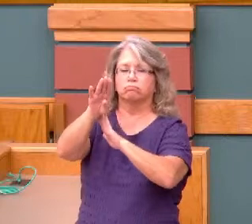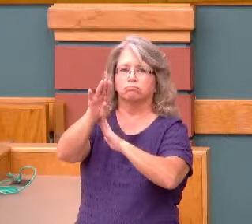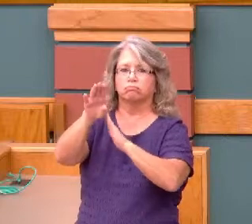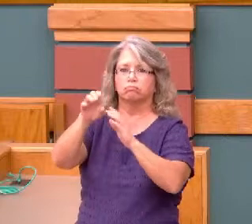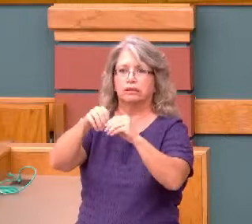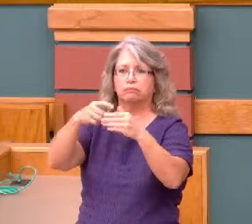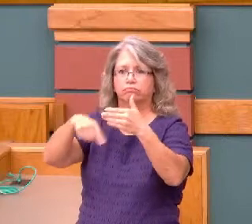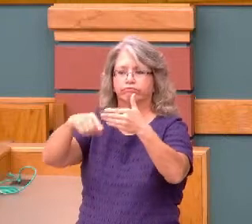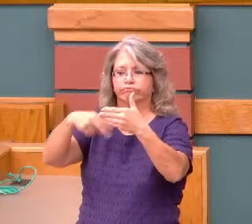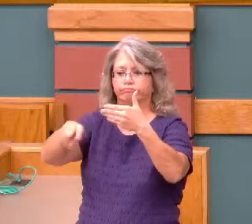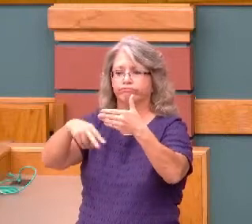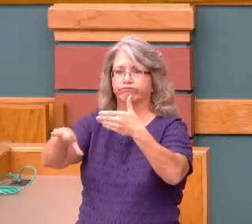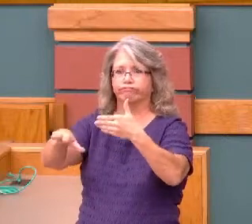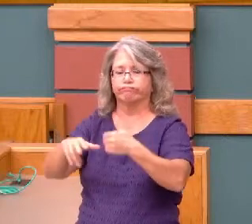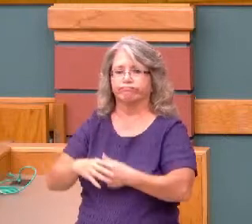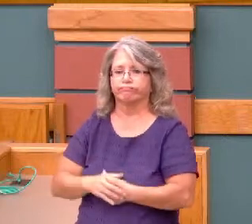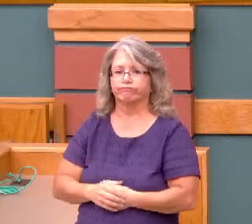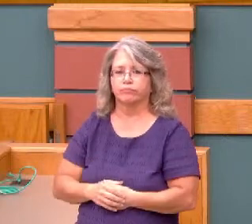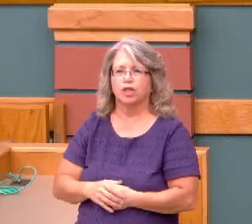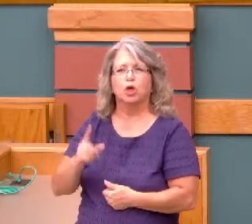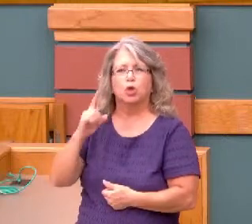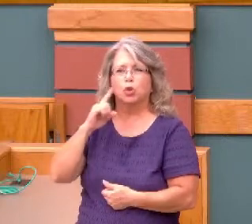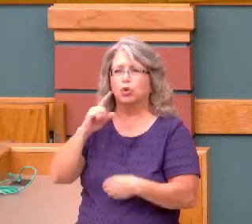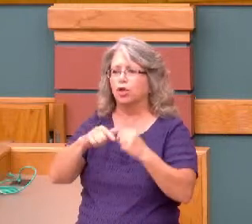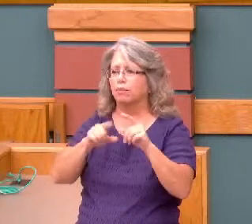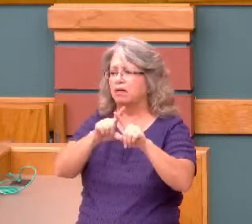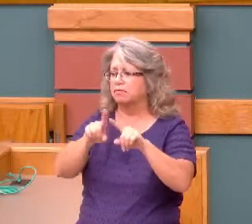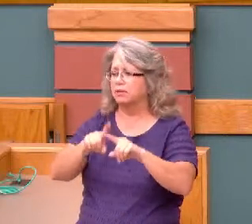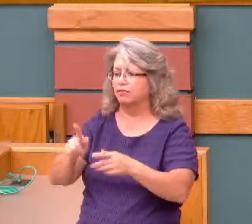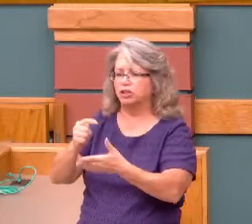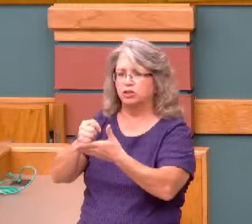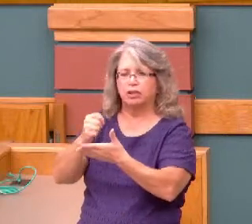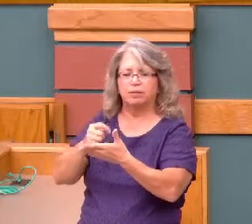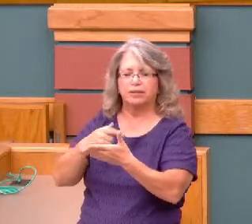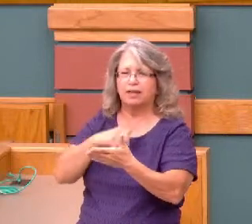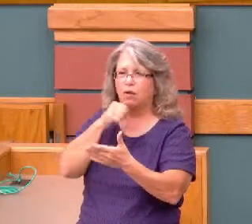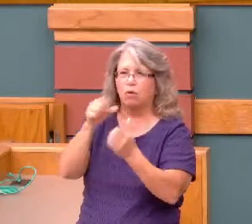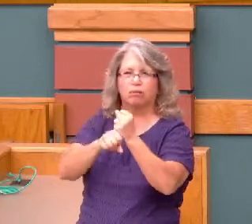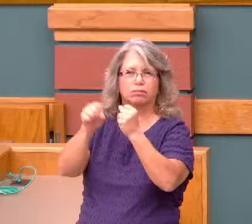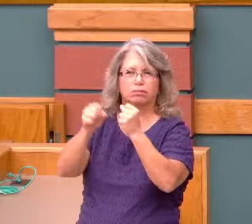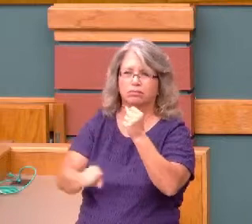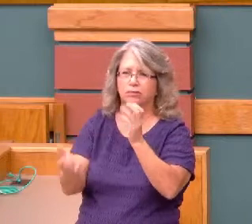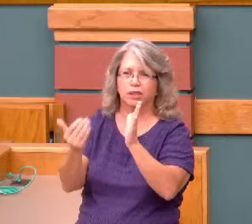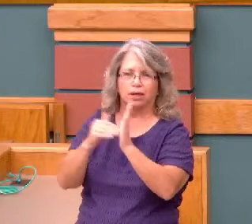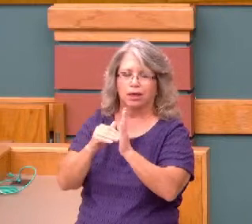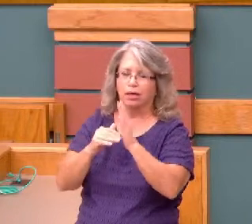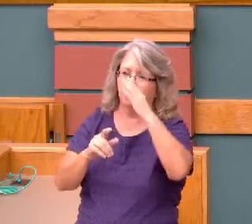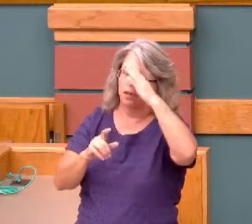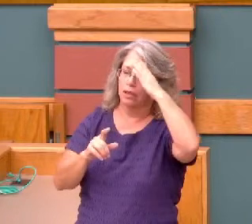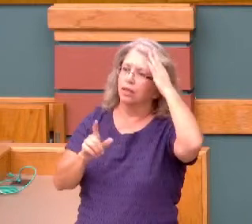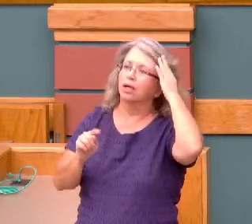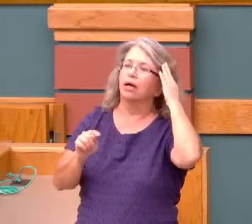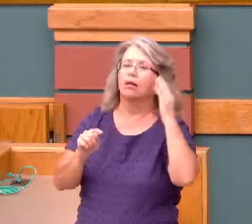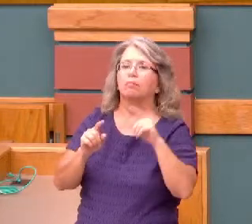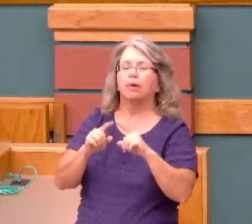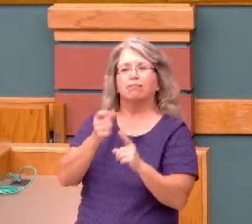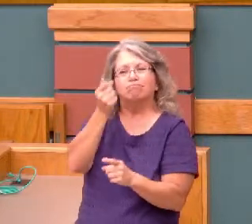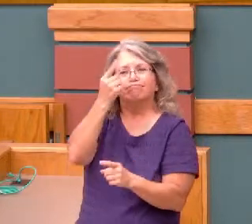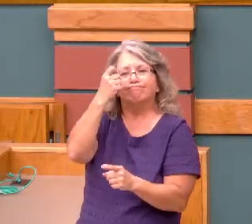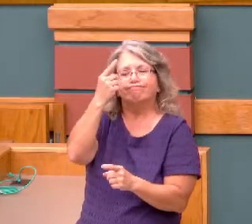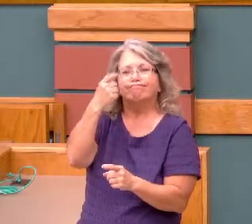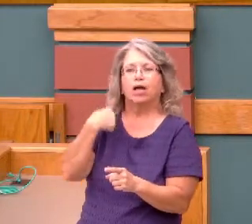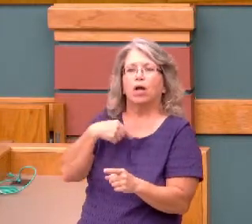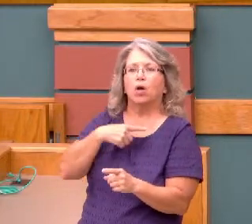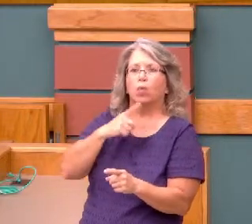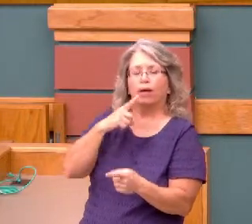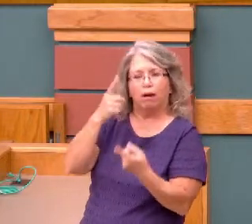want to belabor it, but I'm just very proud of what it is that we are accomplishing here. We are helping the state of Texas at